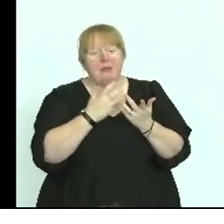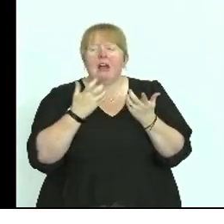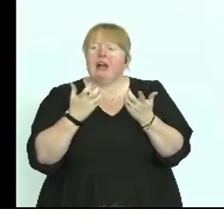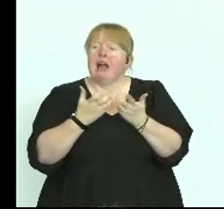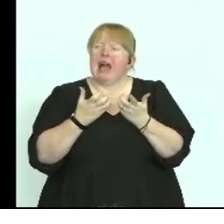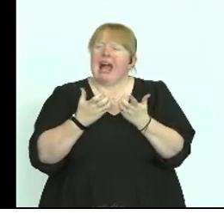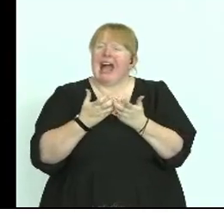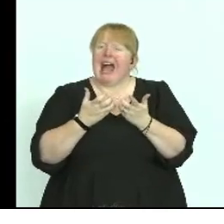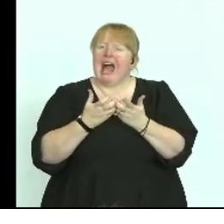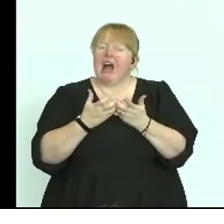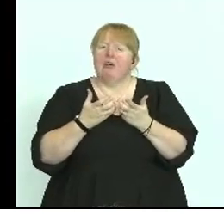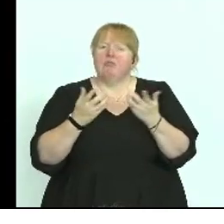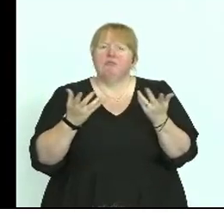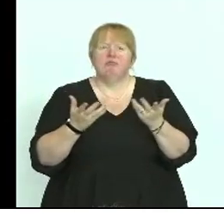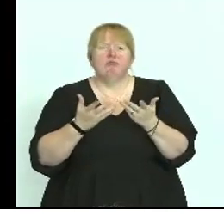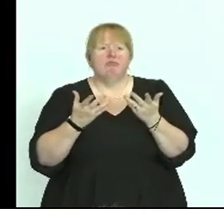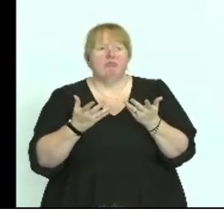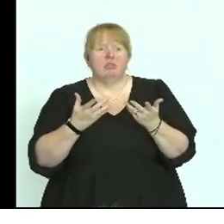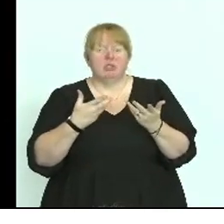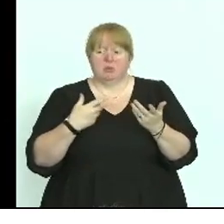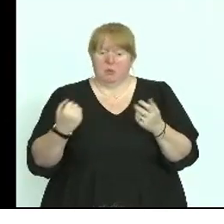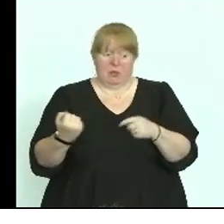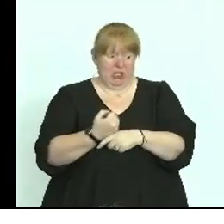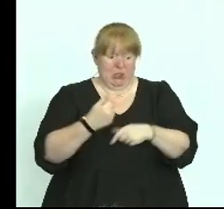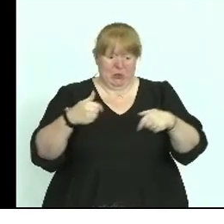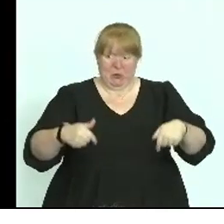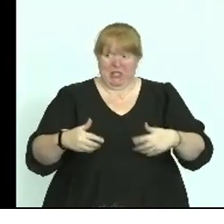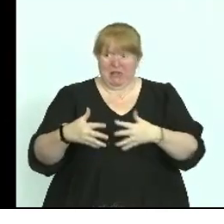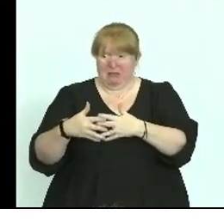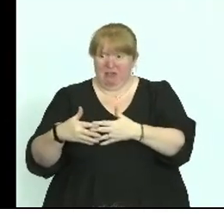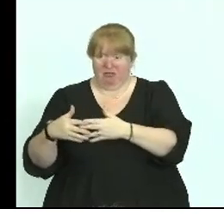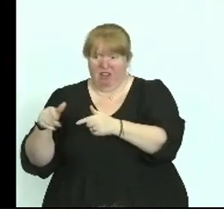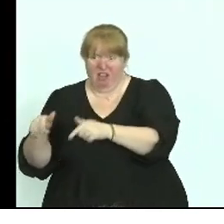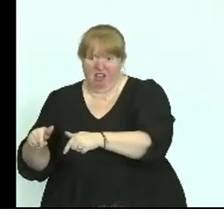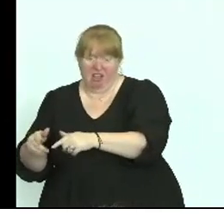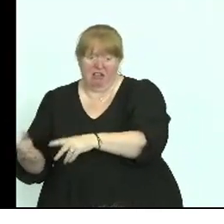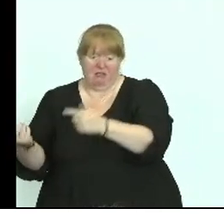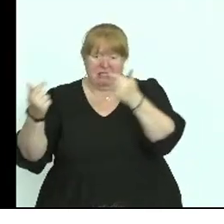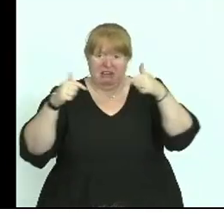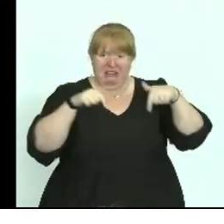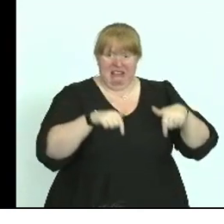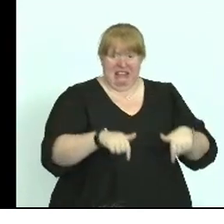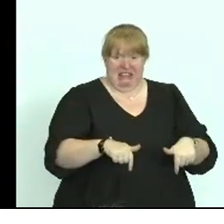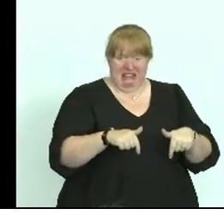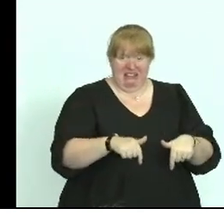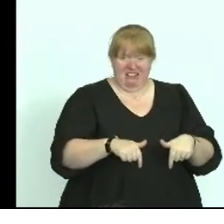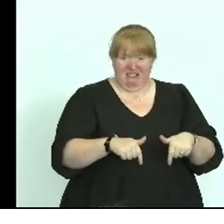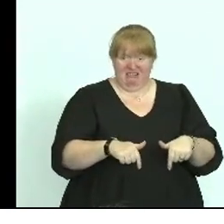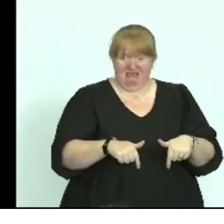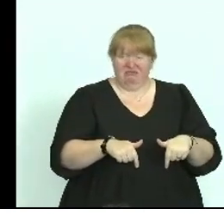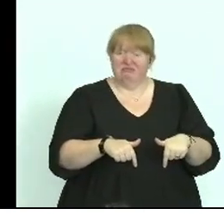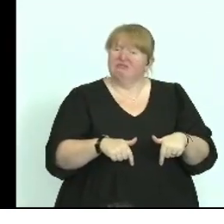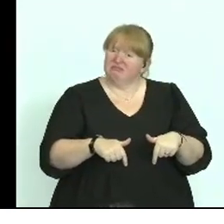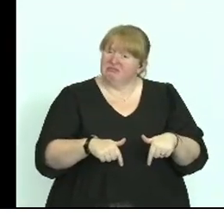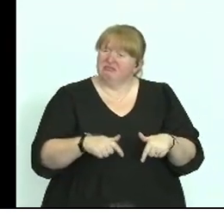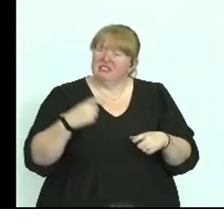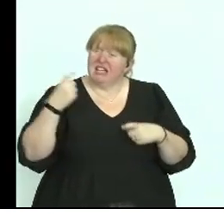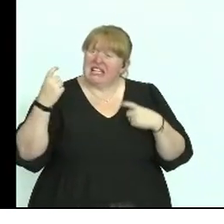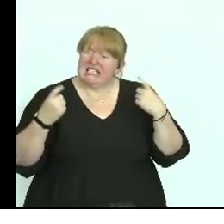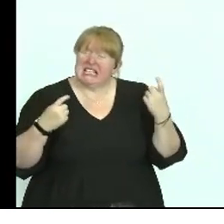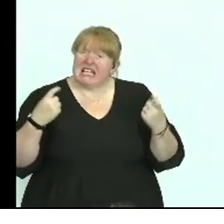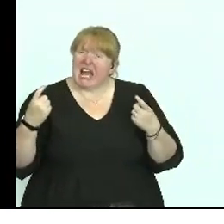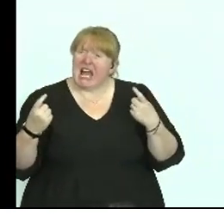ways that we can start to say, this is what we do in the US with faculty, but here as well, I think we could